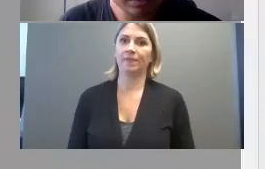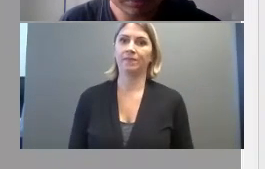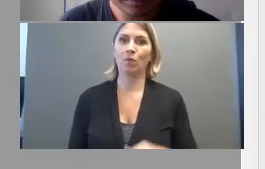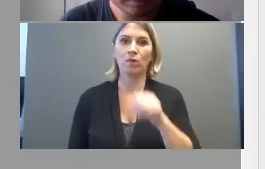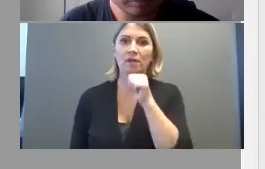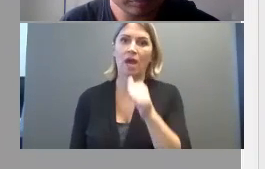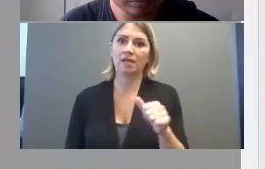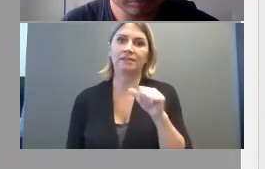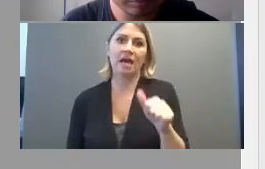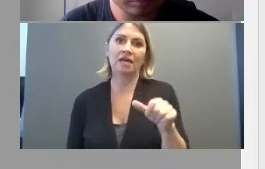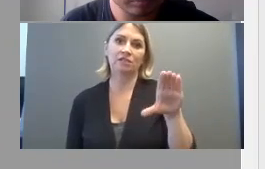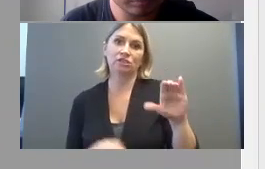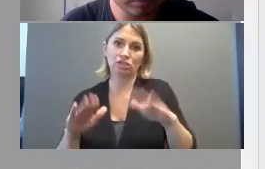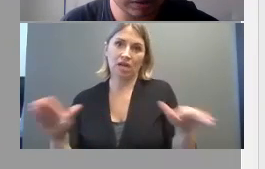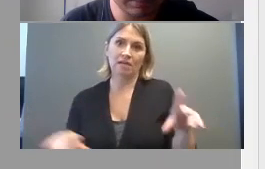uh,